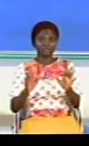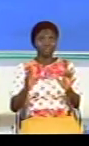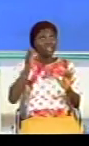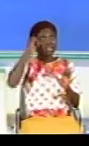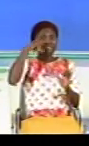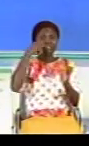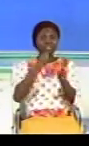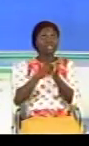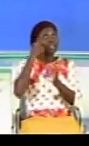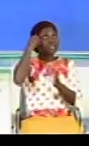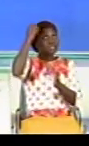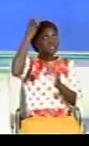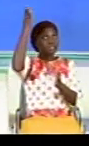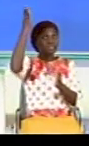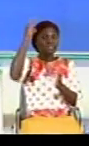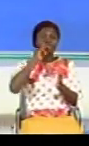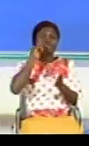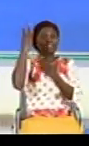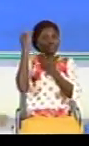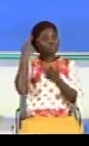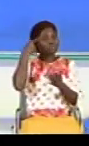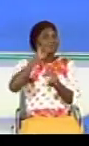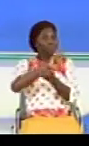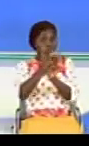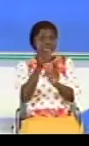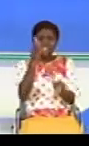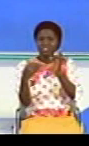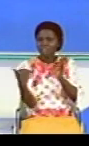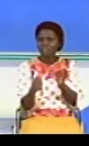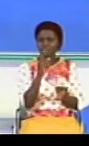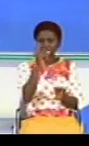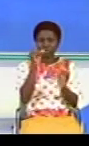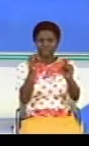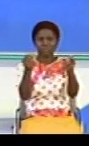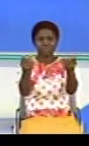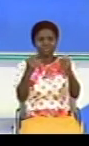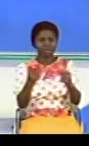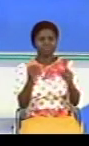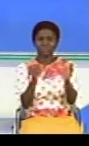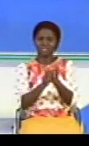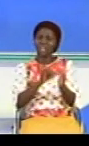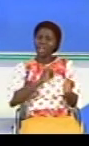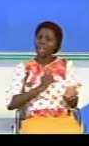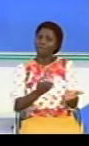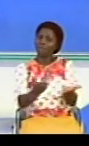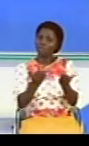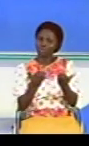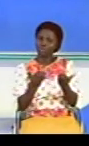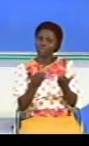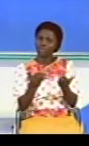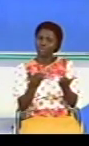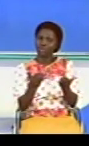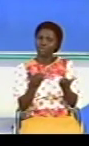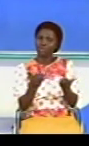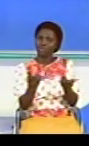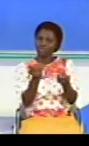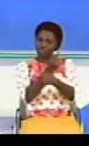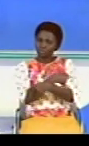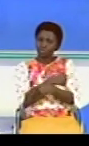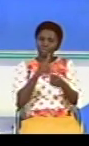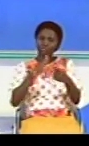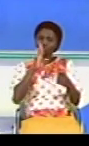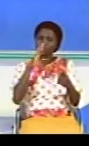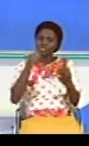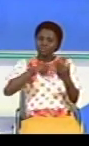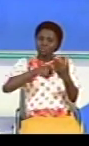will come and he says, I want today to be the beginning of times of refreshing in my